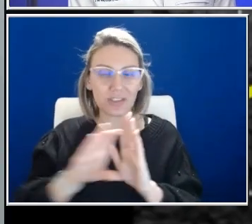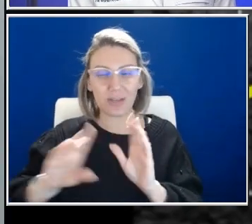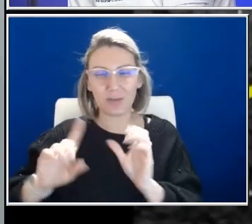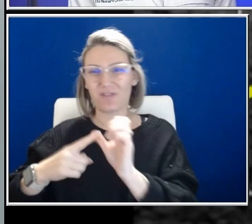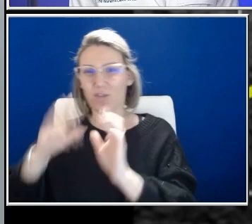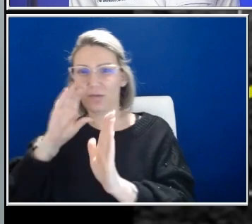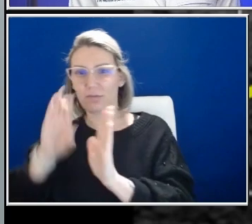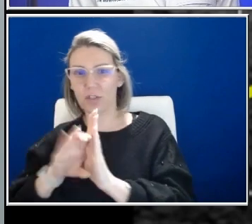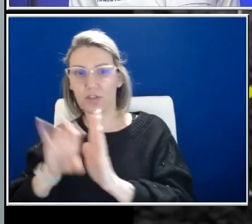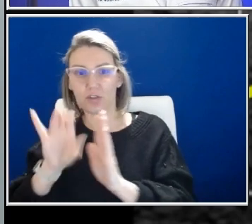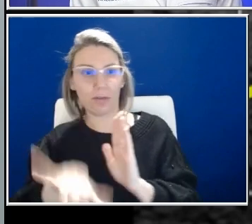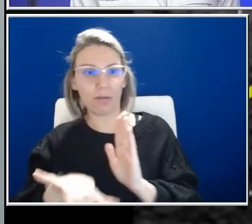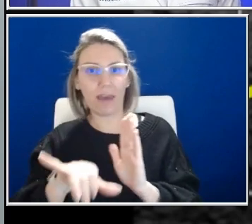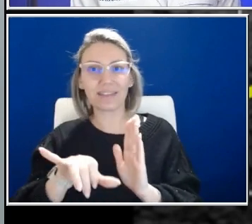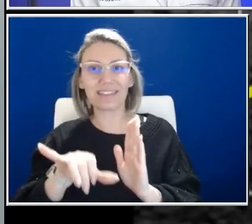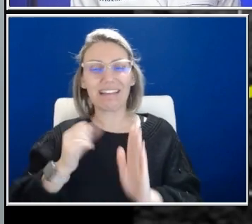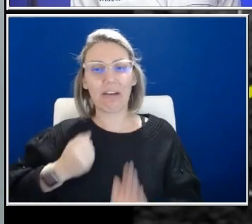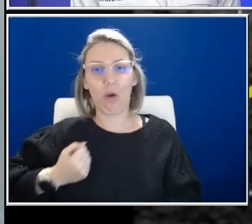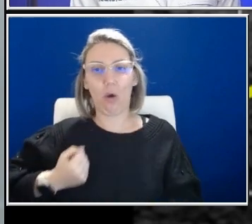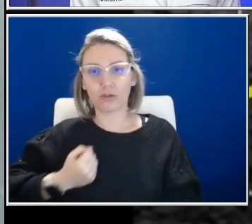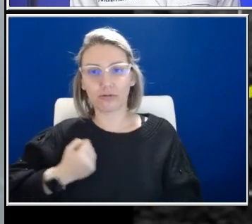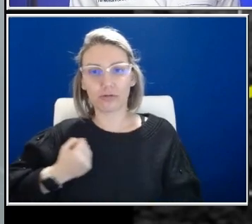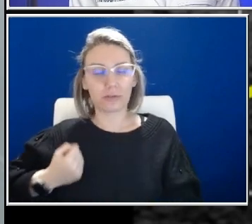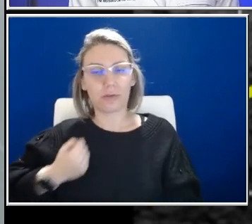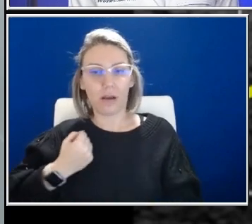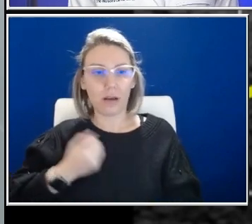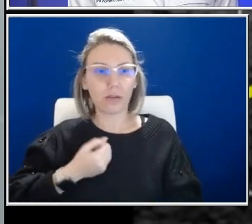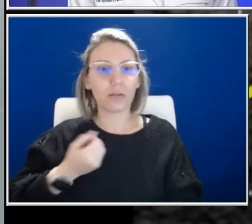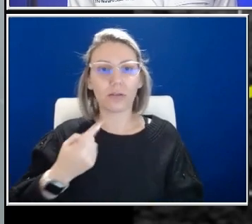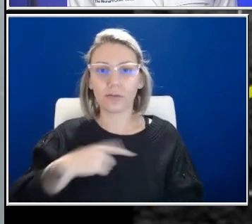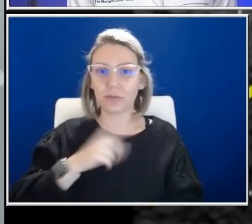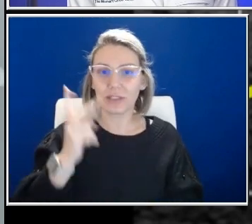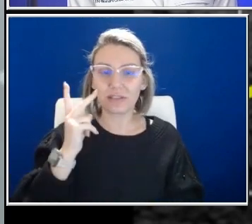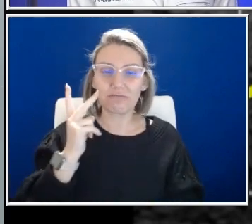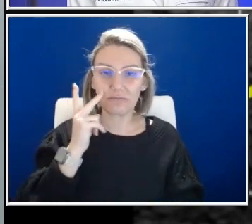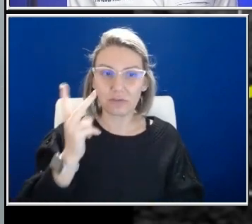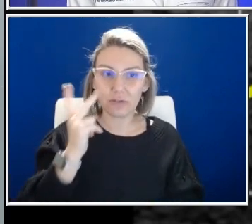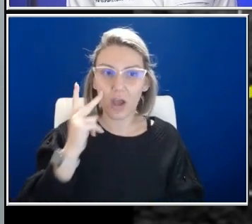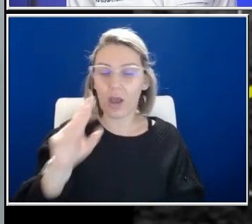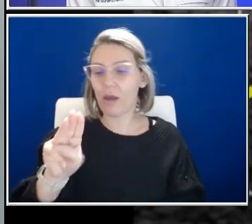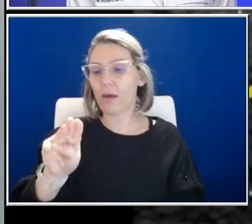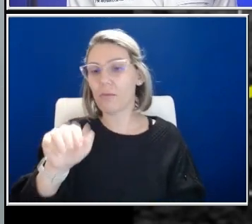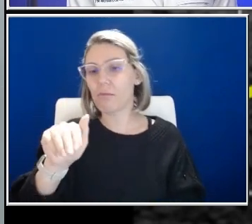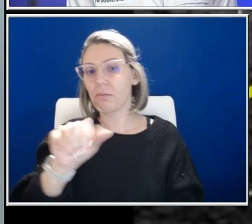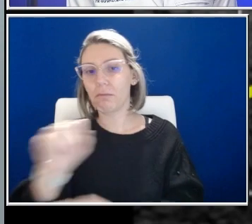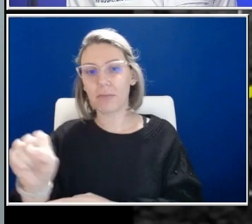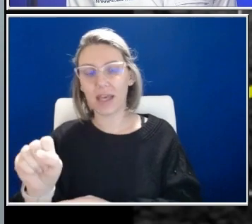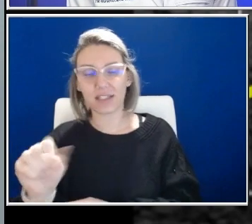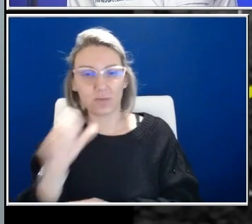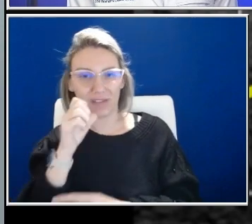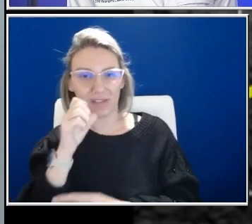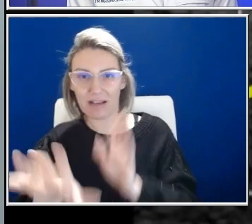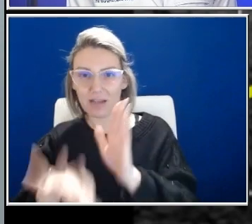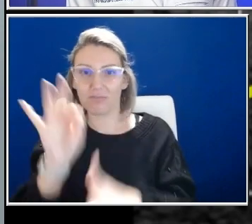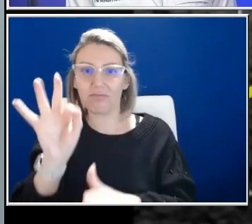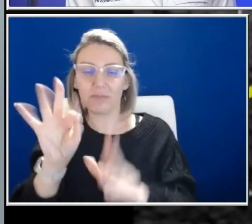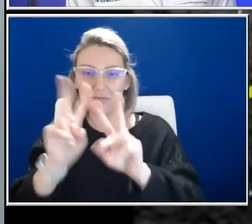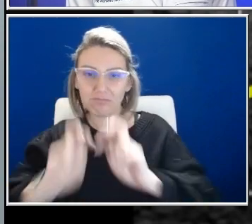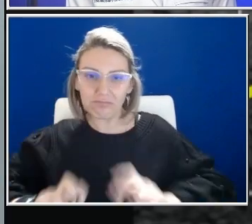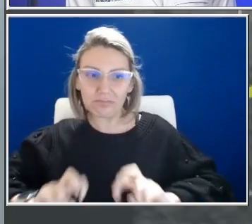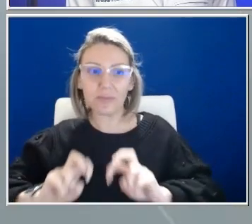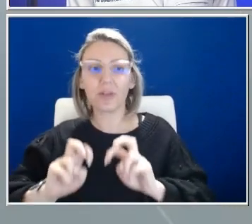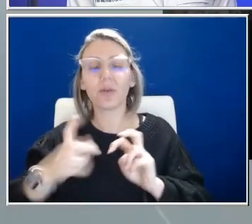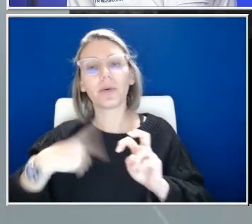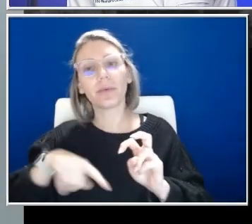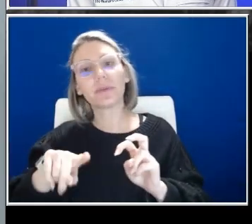the ultrasound. And we saw a mass that had not been biopsied. And so that was really what we felt needed